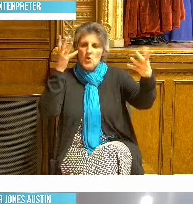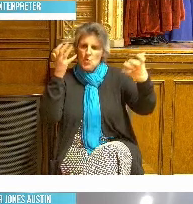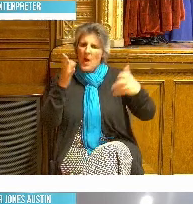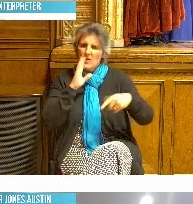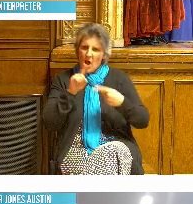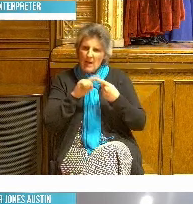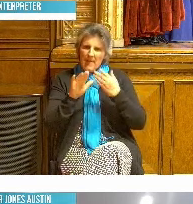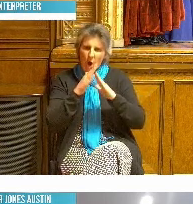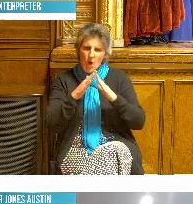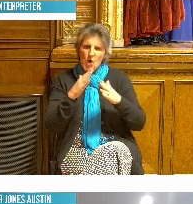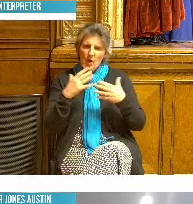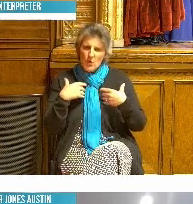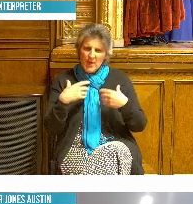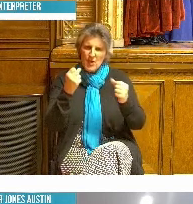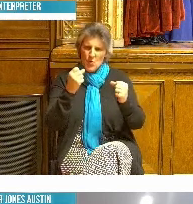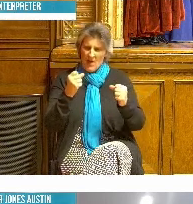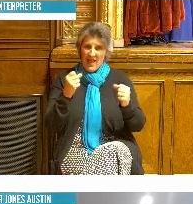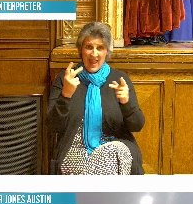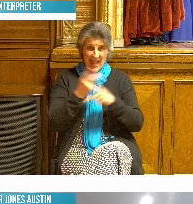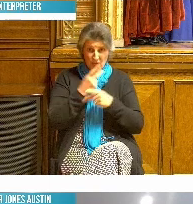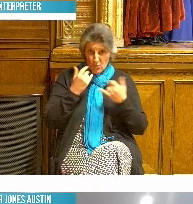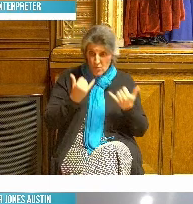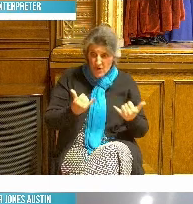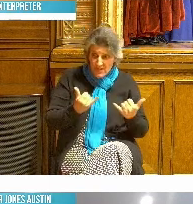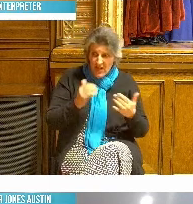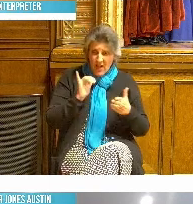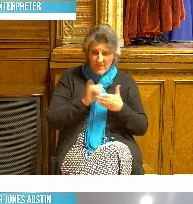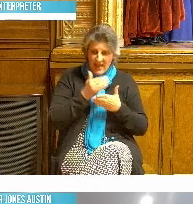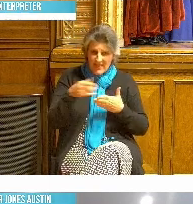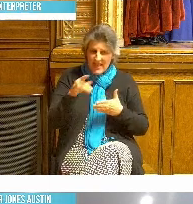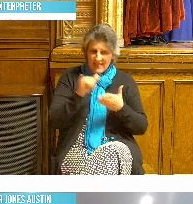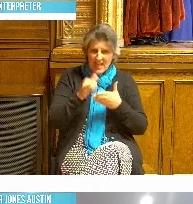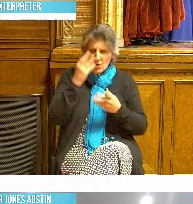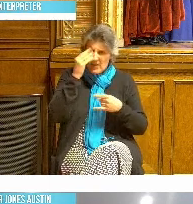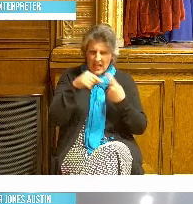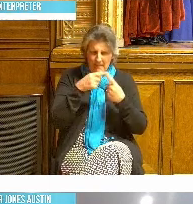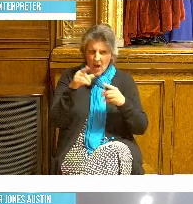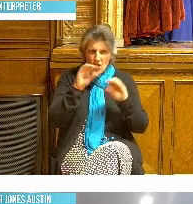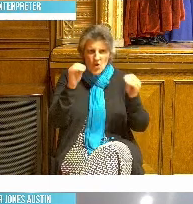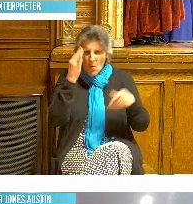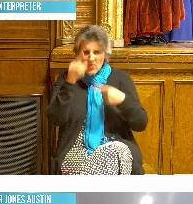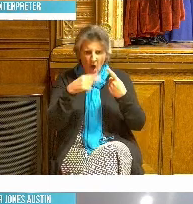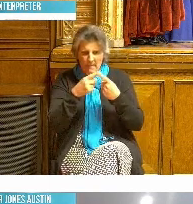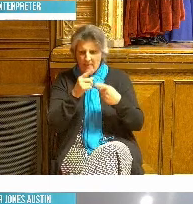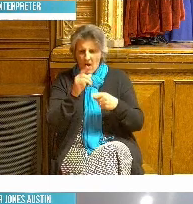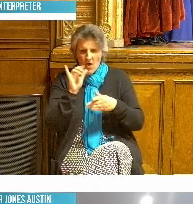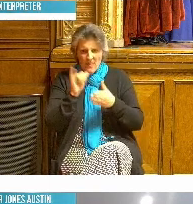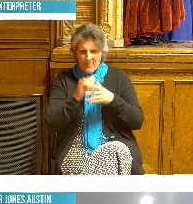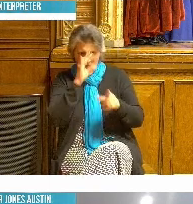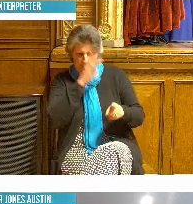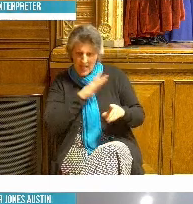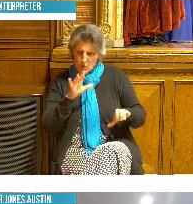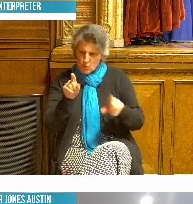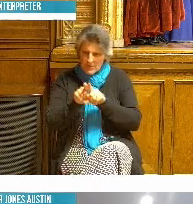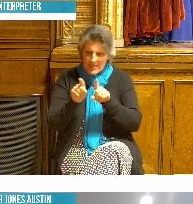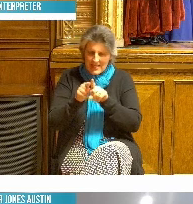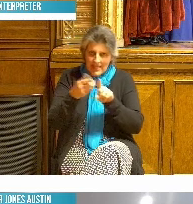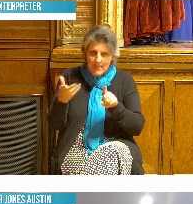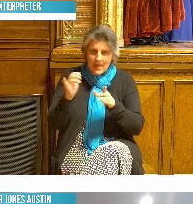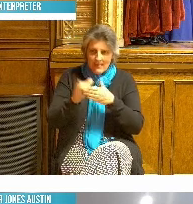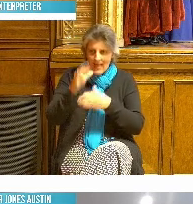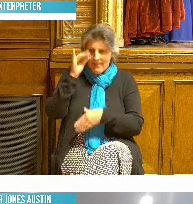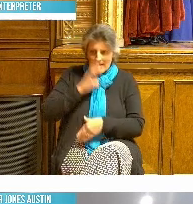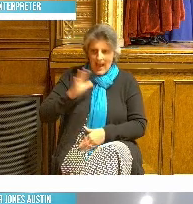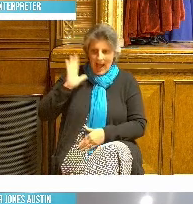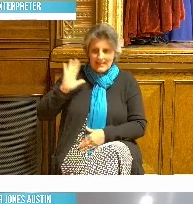urban renewal at its worst now? It's the thing you guys thinking about. No one thought about that end, and you're doing the same thing that the